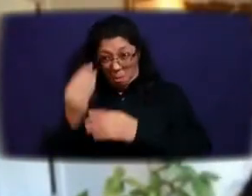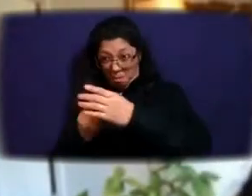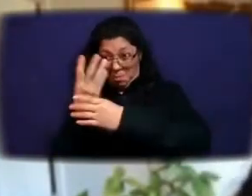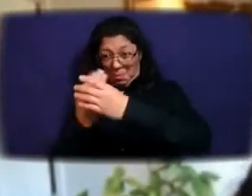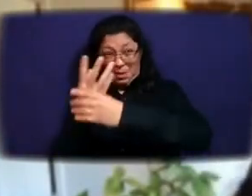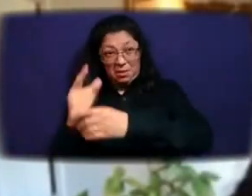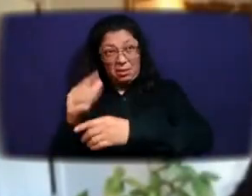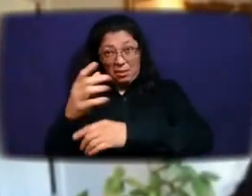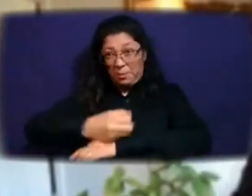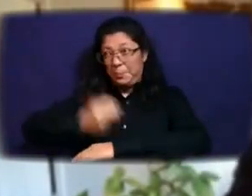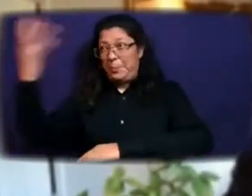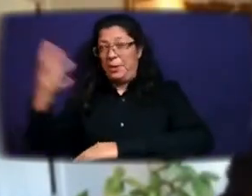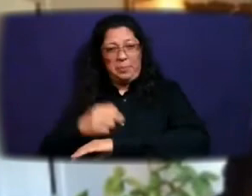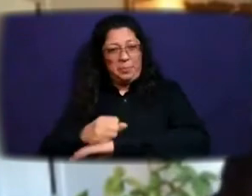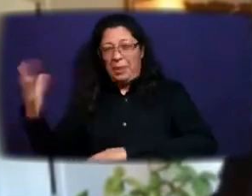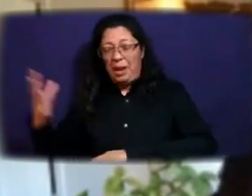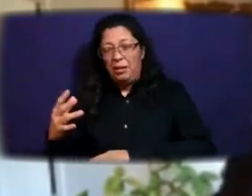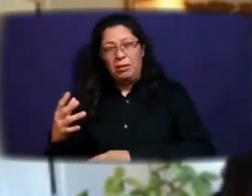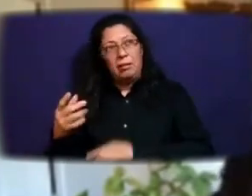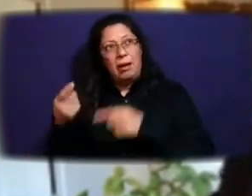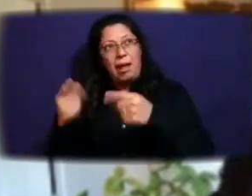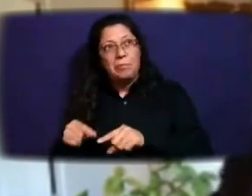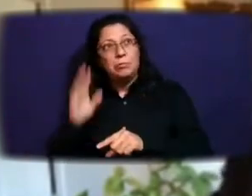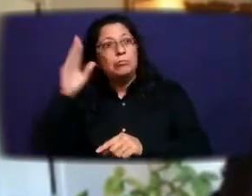ground, it grows back.